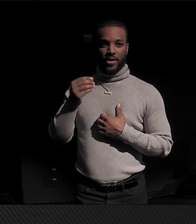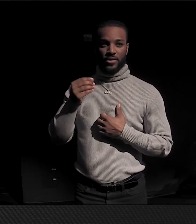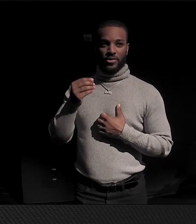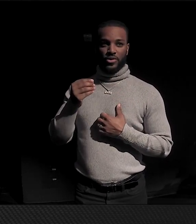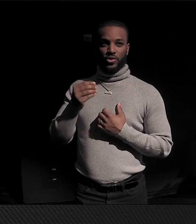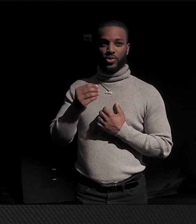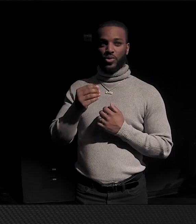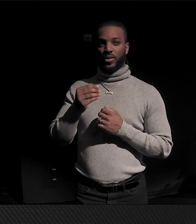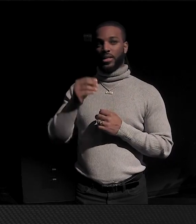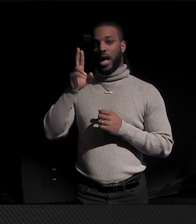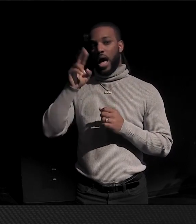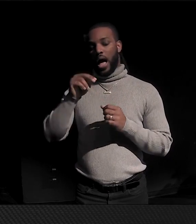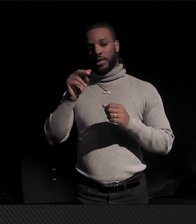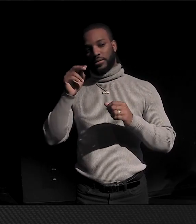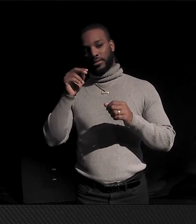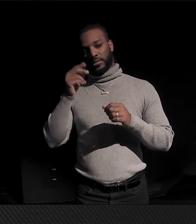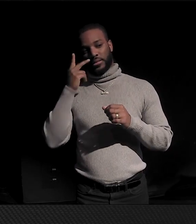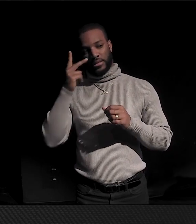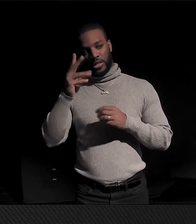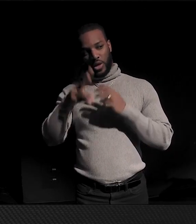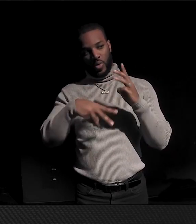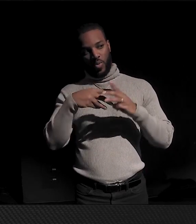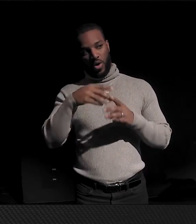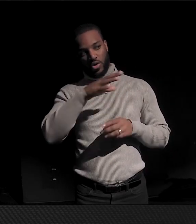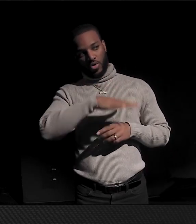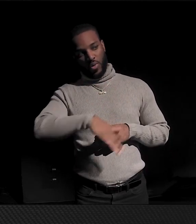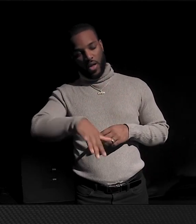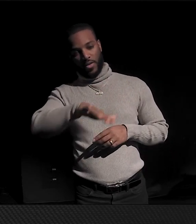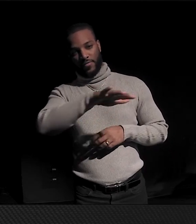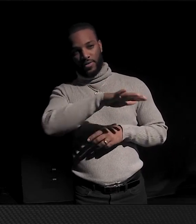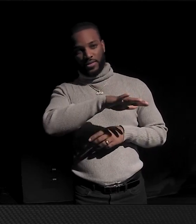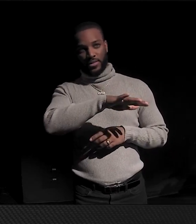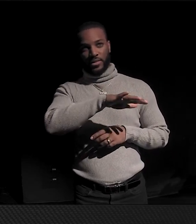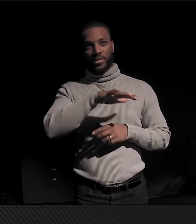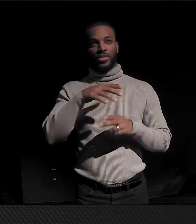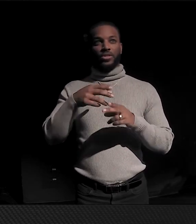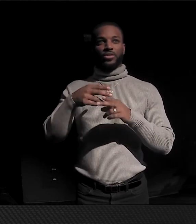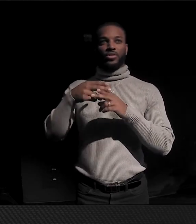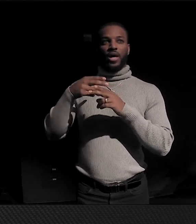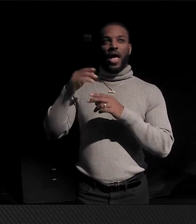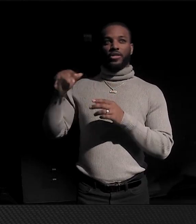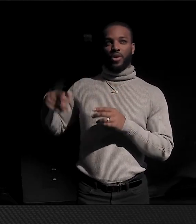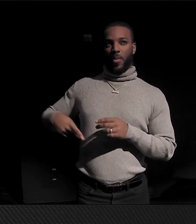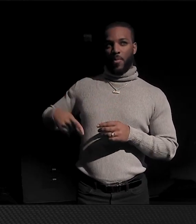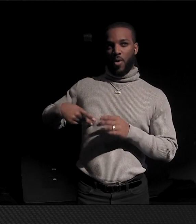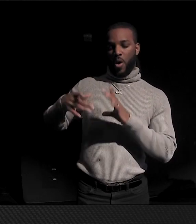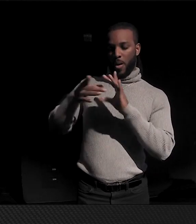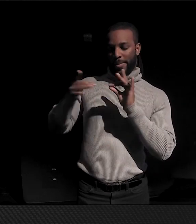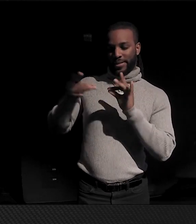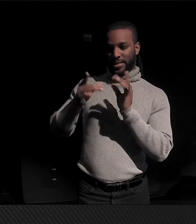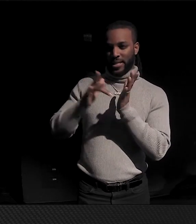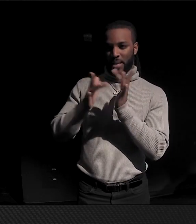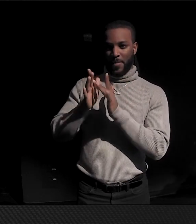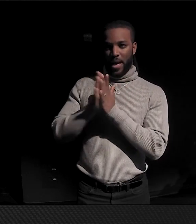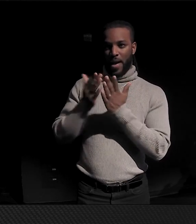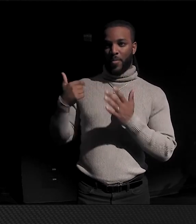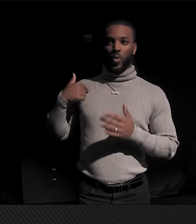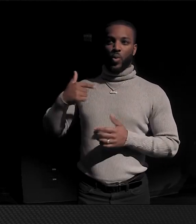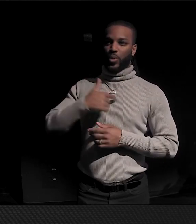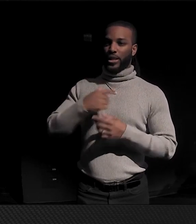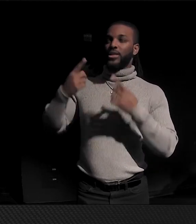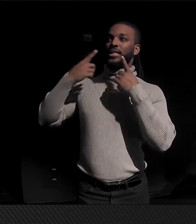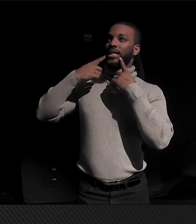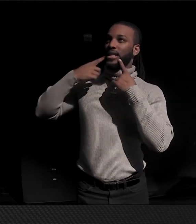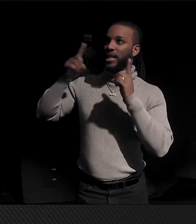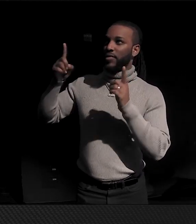unseen world around us, to principalities and powers, as Paul mentions it in the Bible. We are just declaring